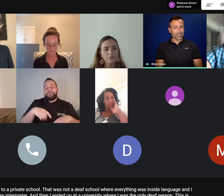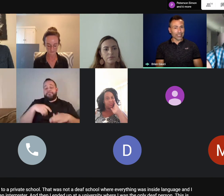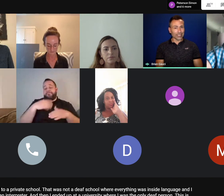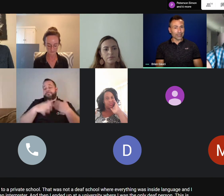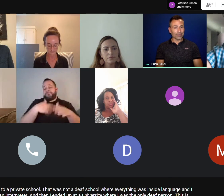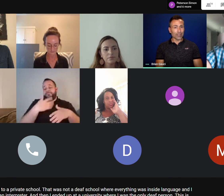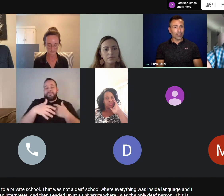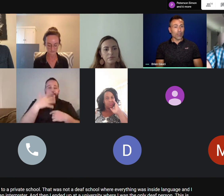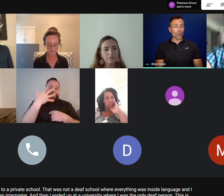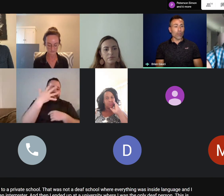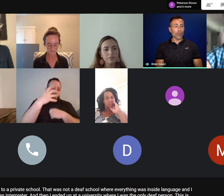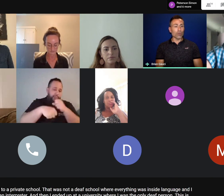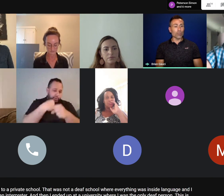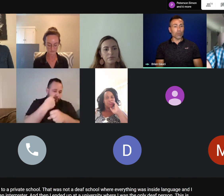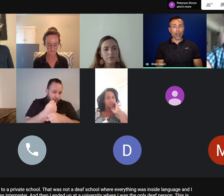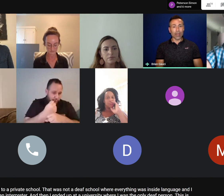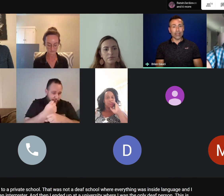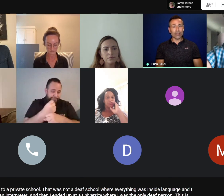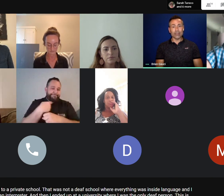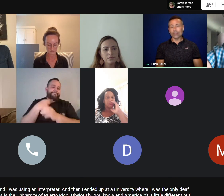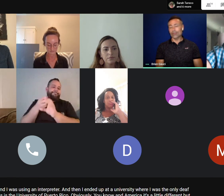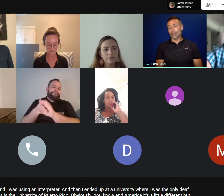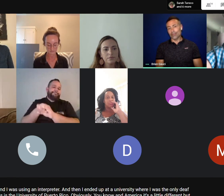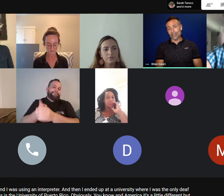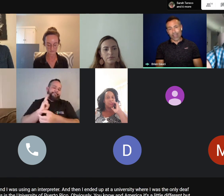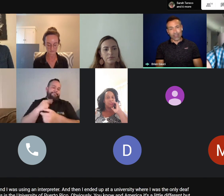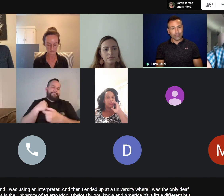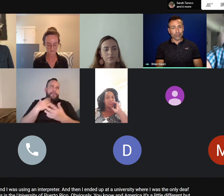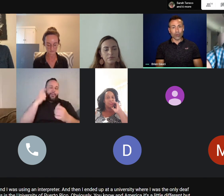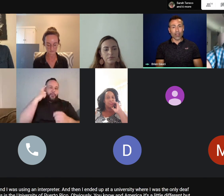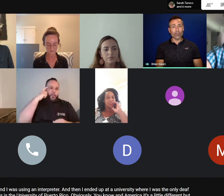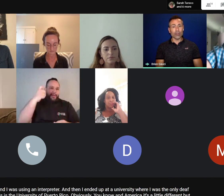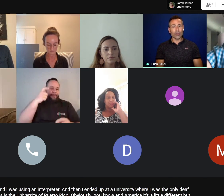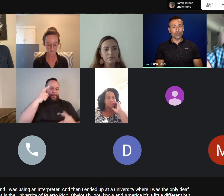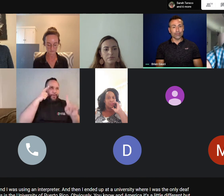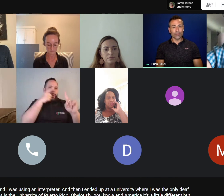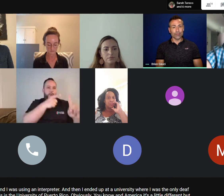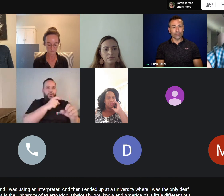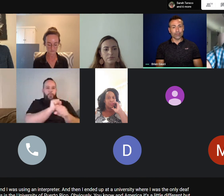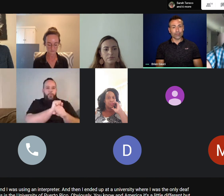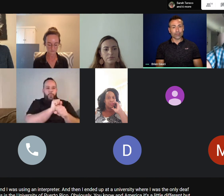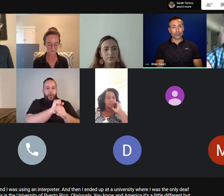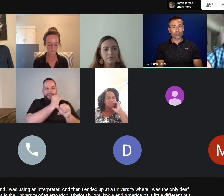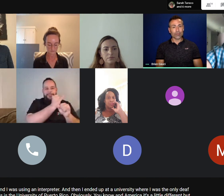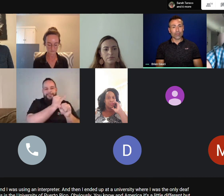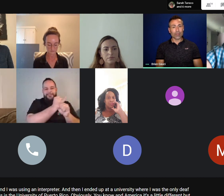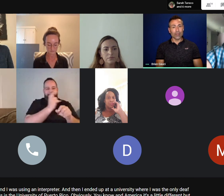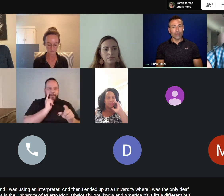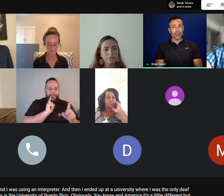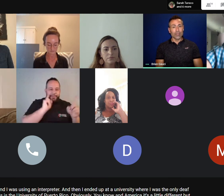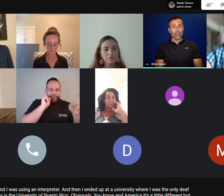with disabilities, whether it was blind, deaf, whatever.